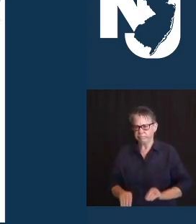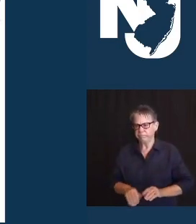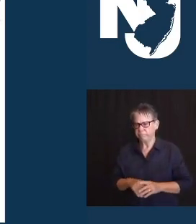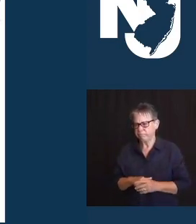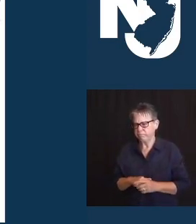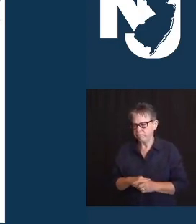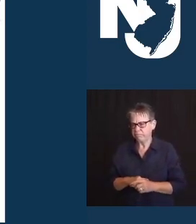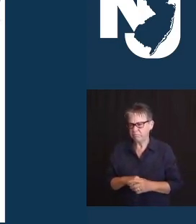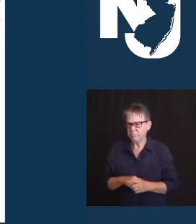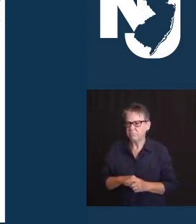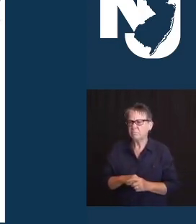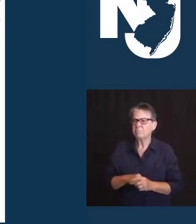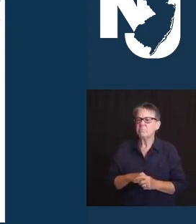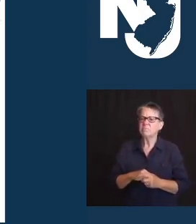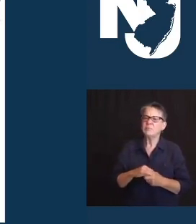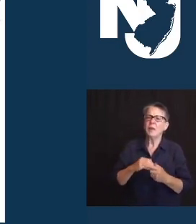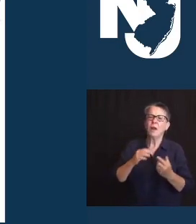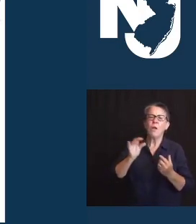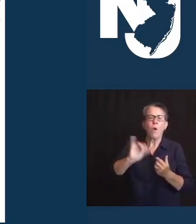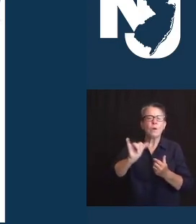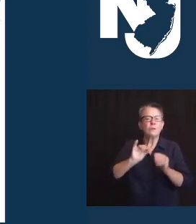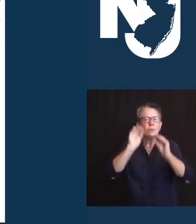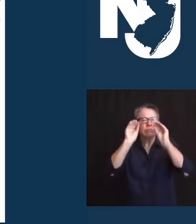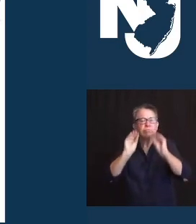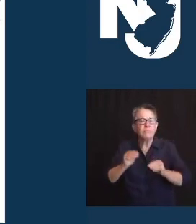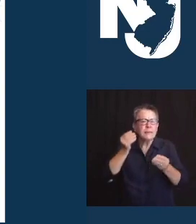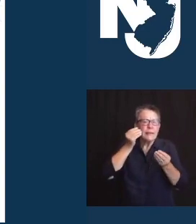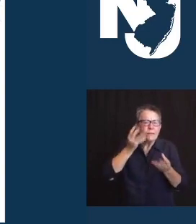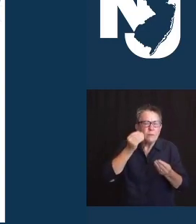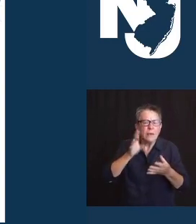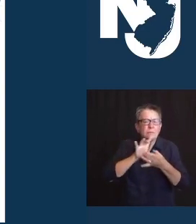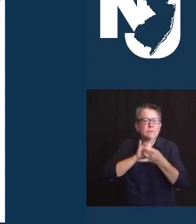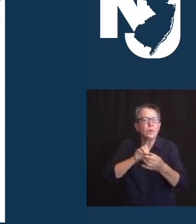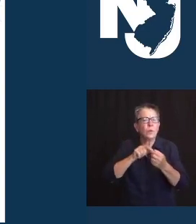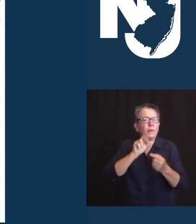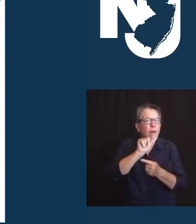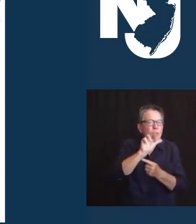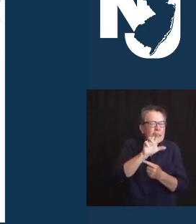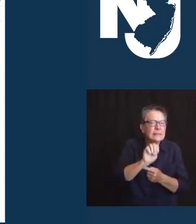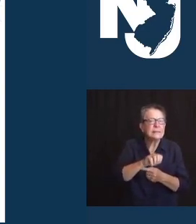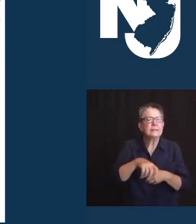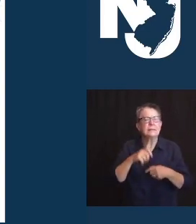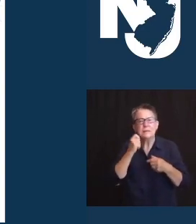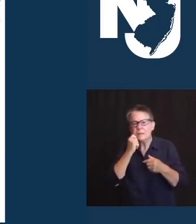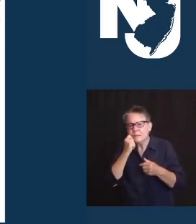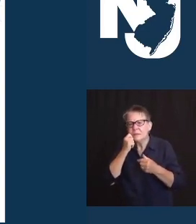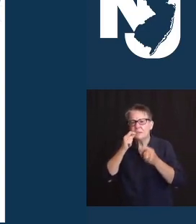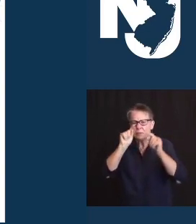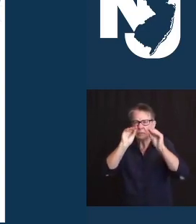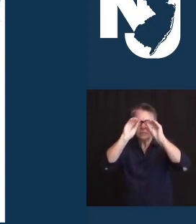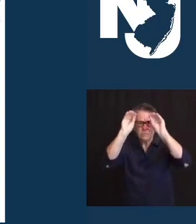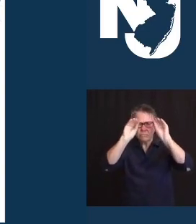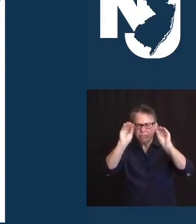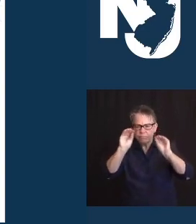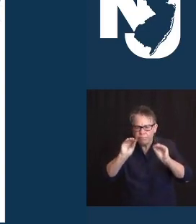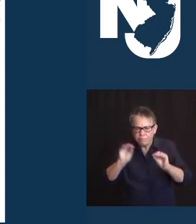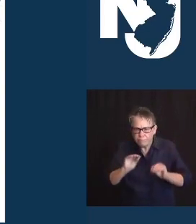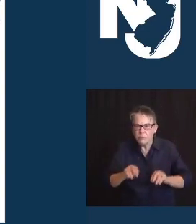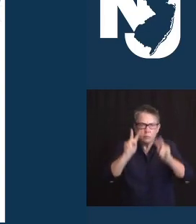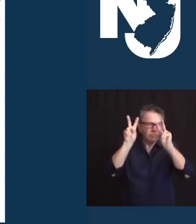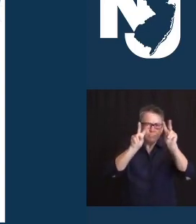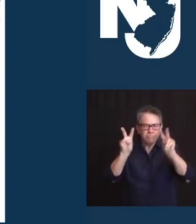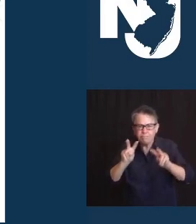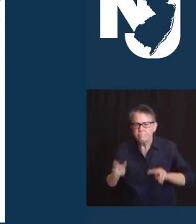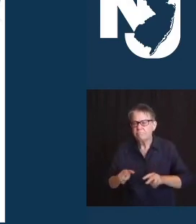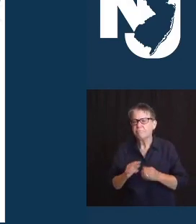probable. Throughout this pandemic, we have occasionally made tweaks to the way we present data to provide greater context or